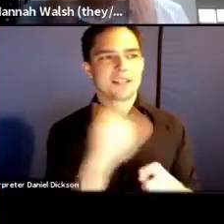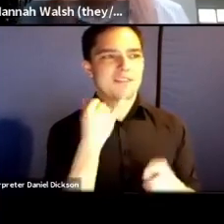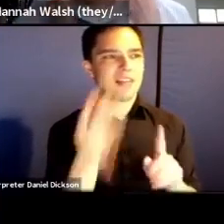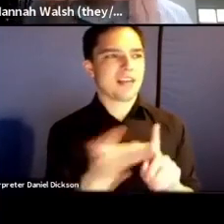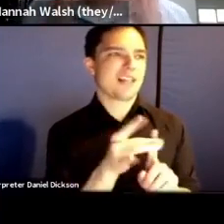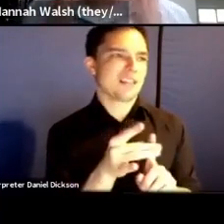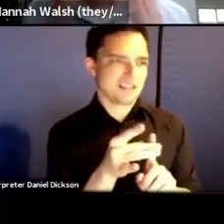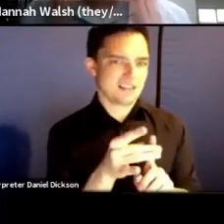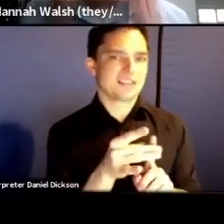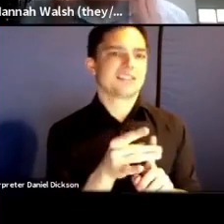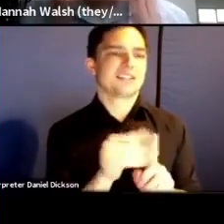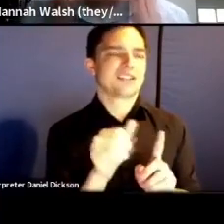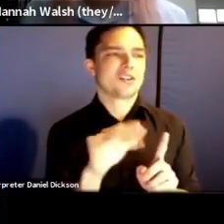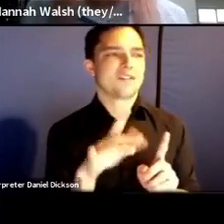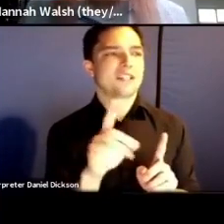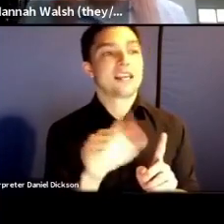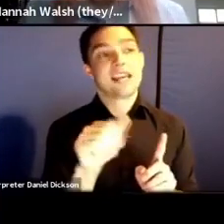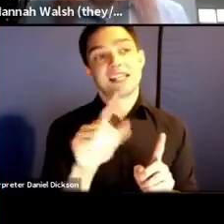COVID. Does the ADA help me out?